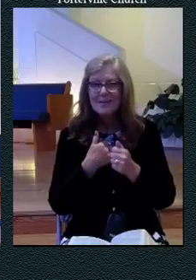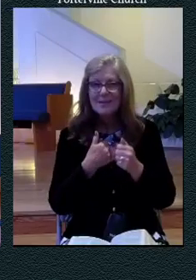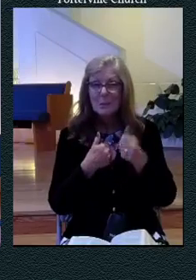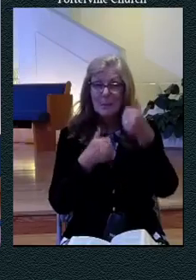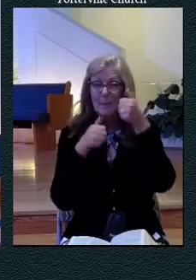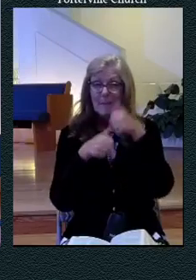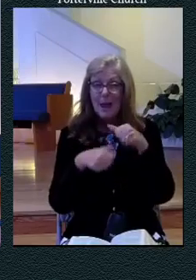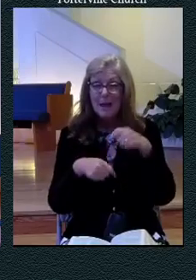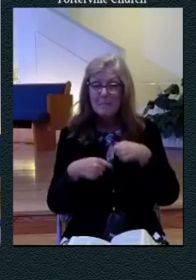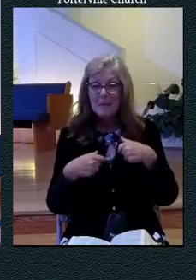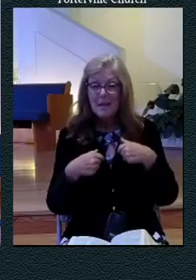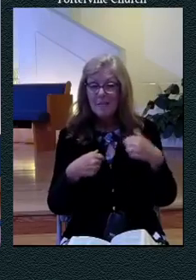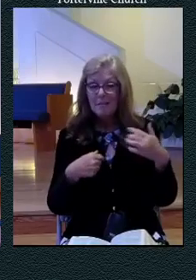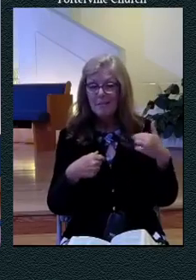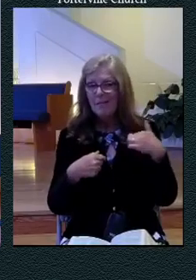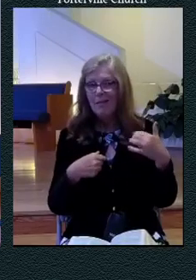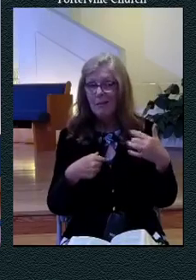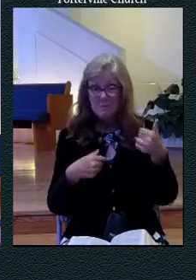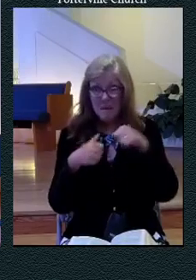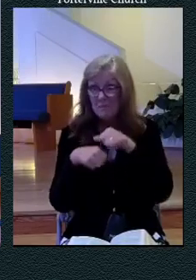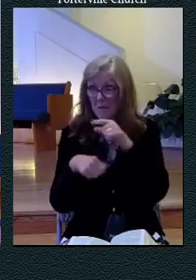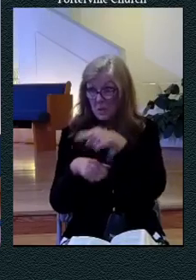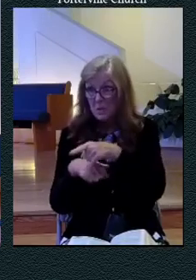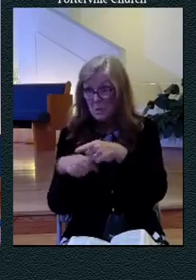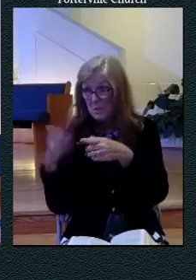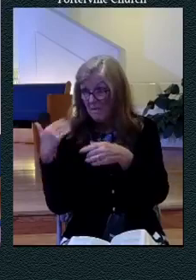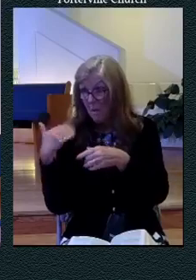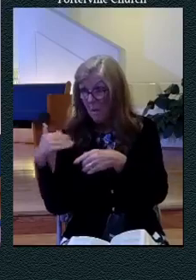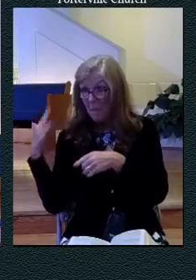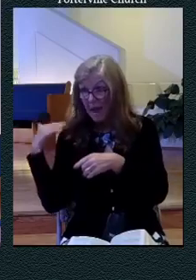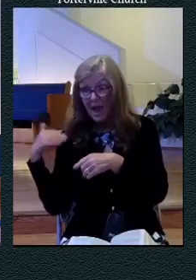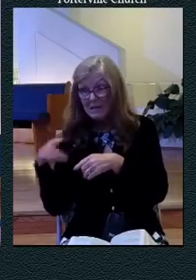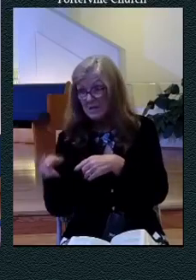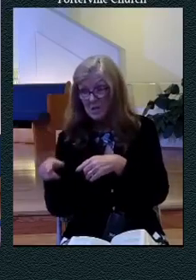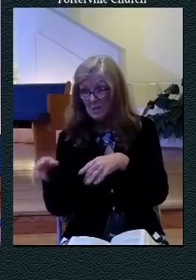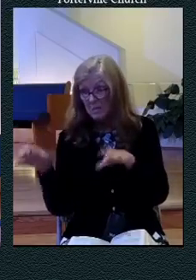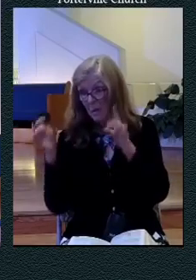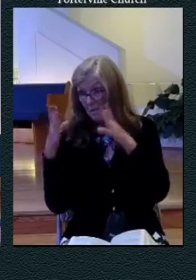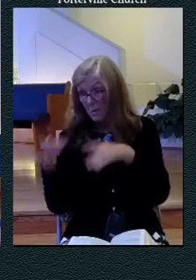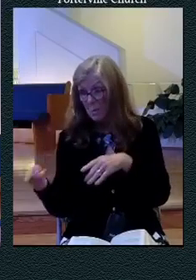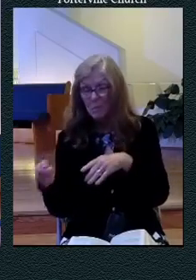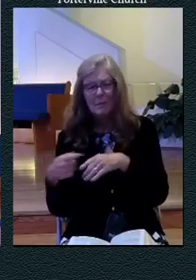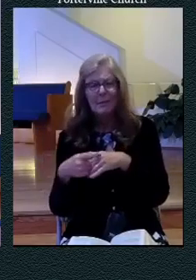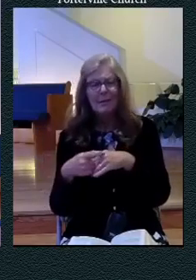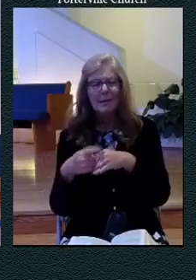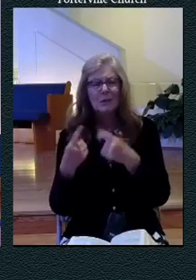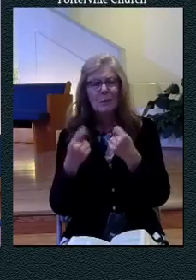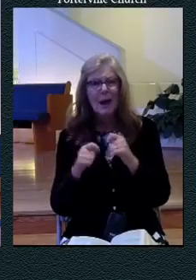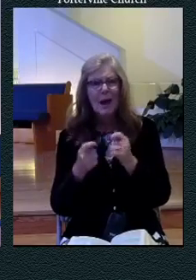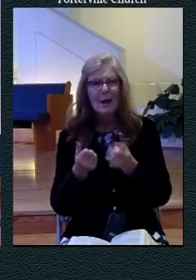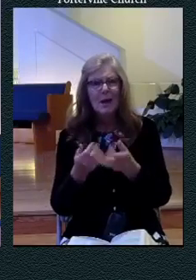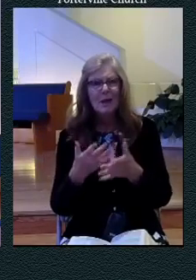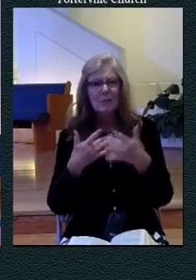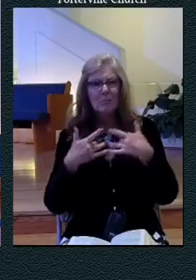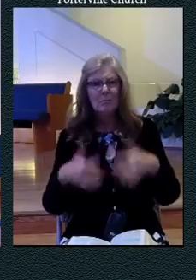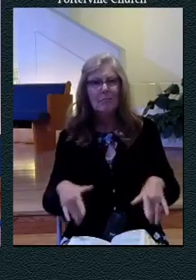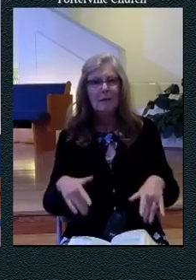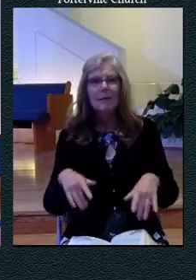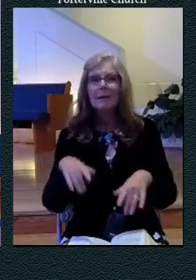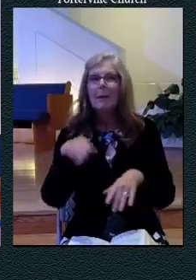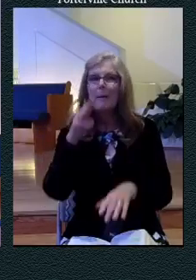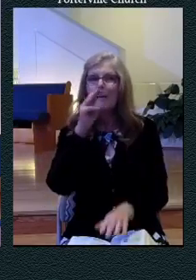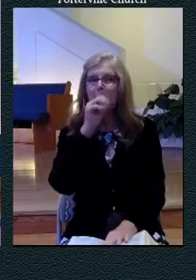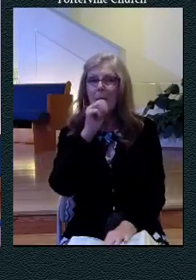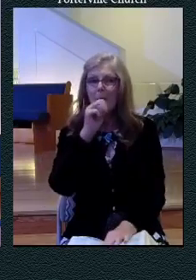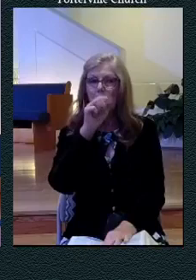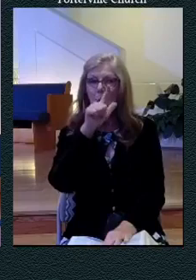and try to break your courage and break you down and discourage you. And Martin Luther talks about this. He says, Satan